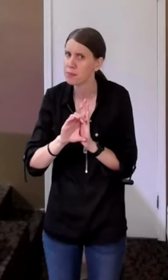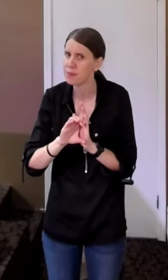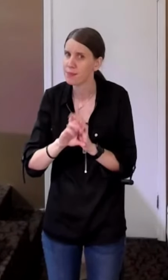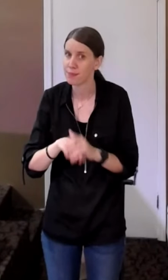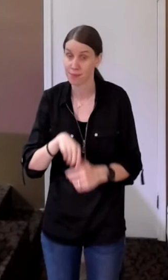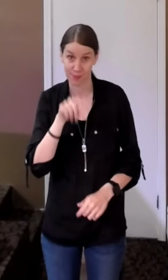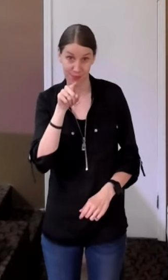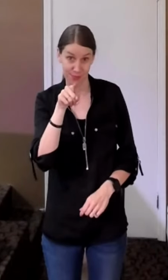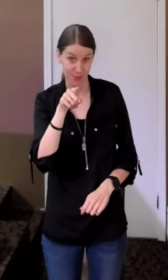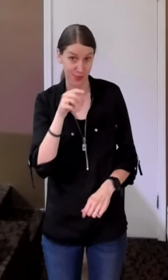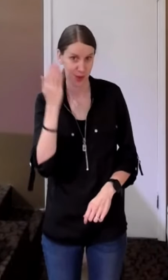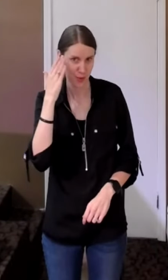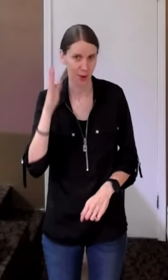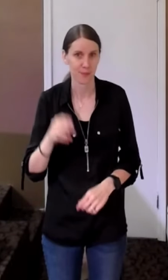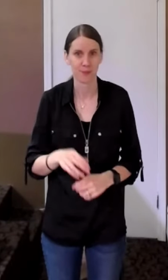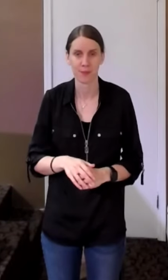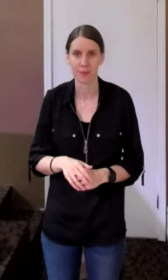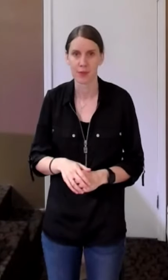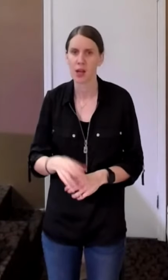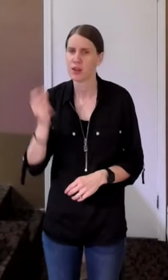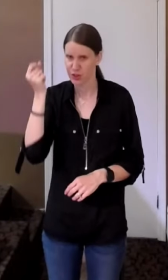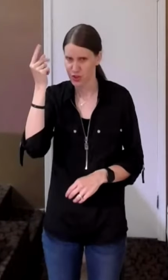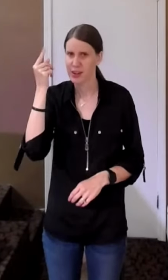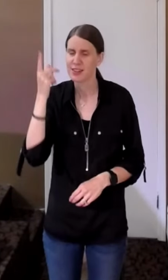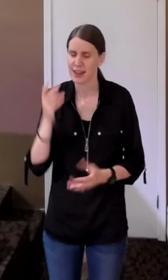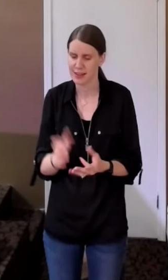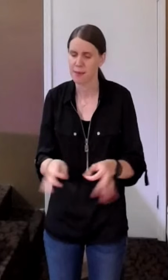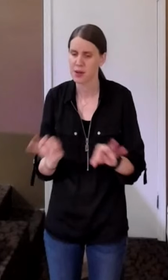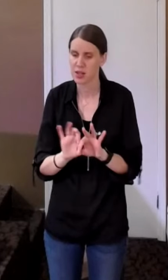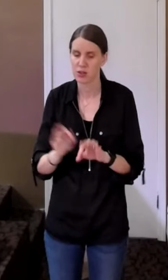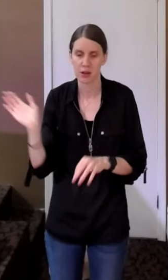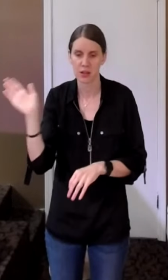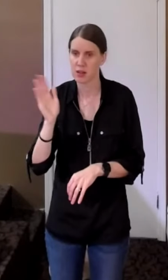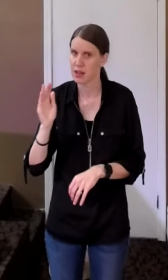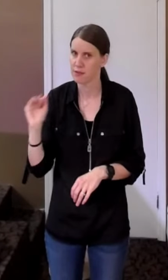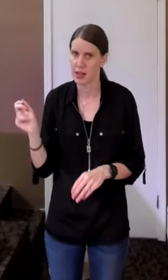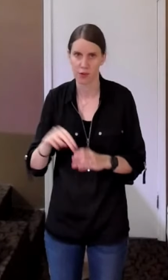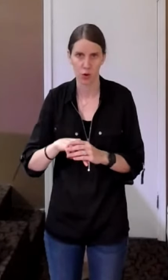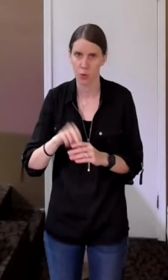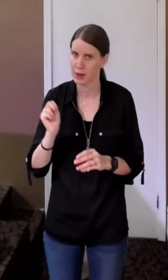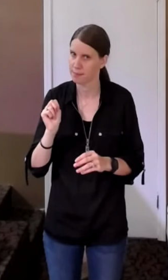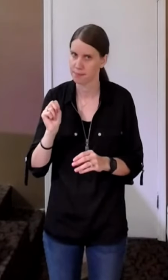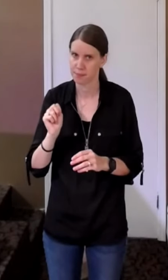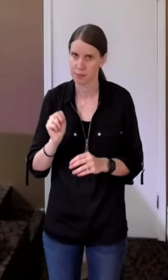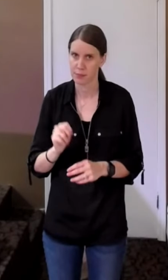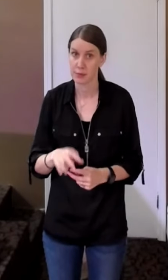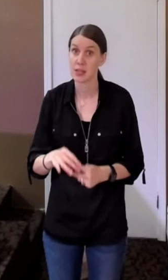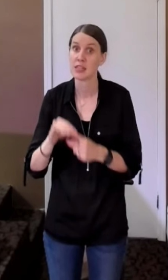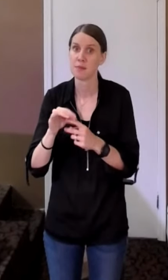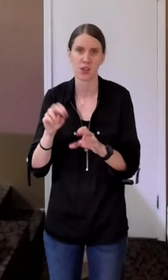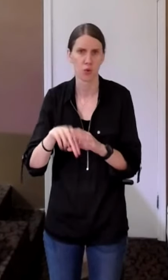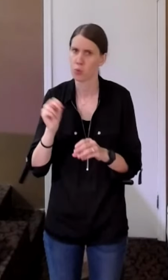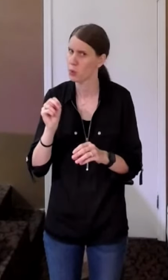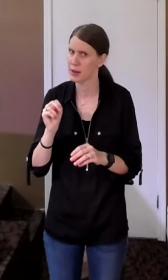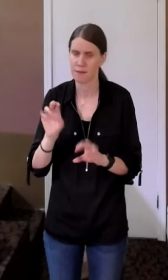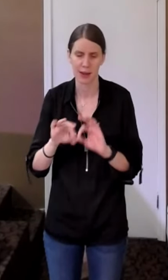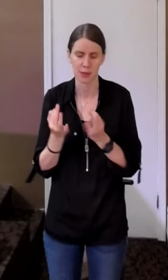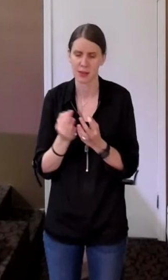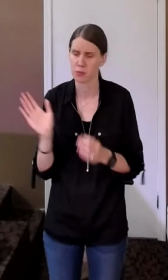do. She understands how important it is to never give up, especially never quit on your